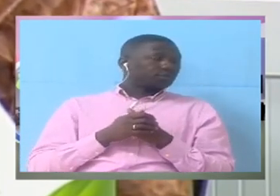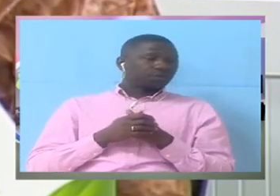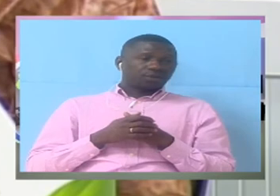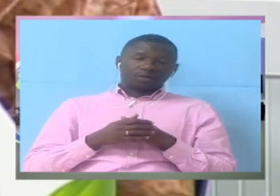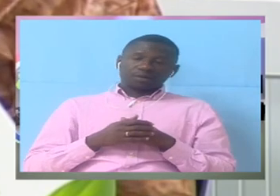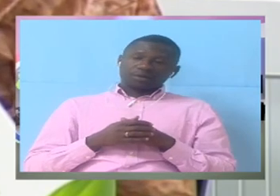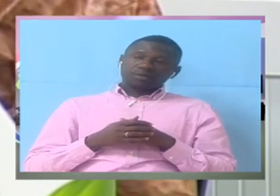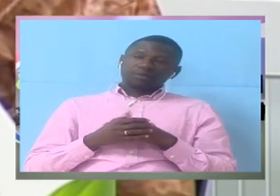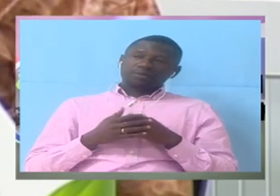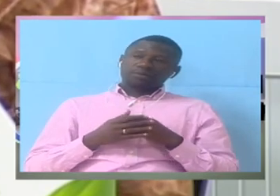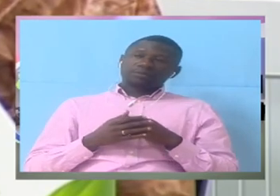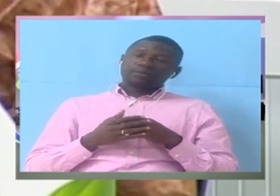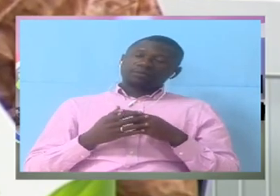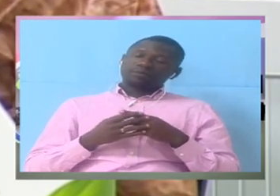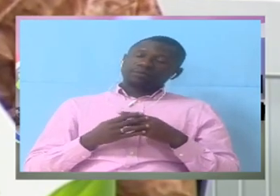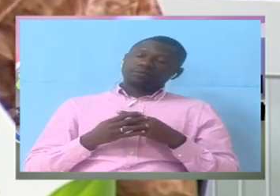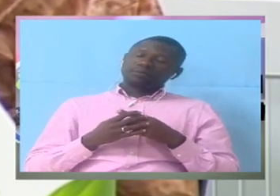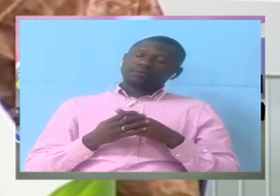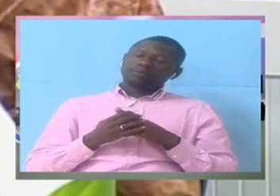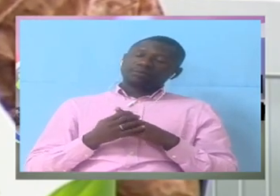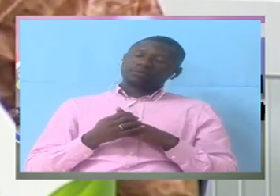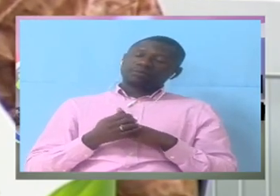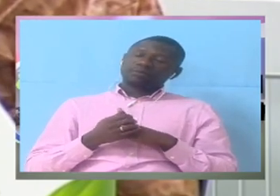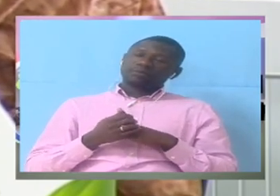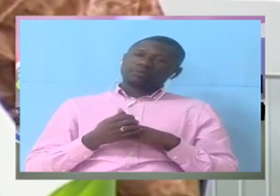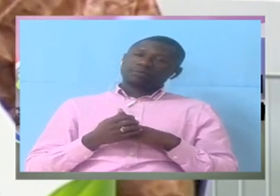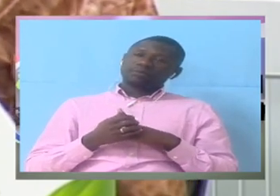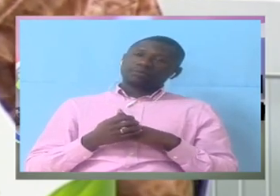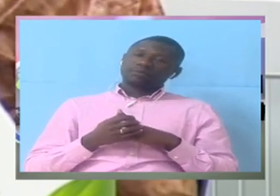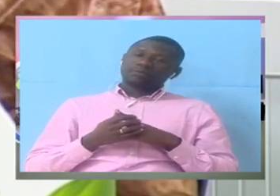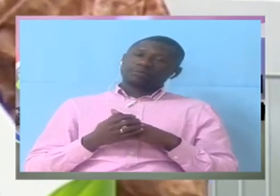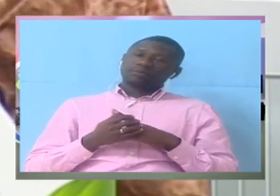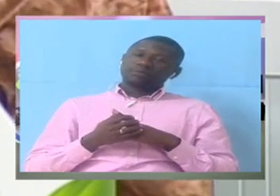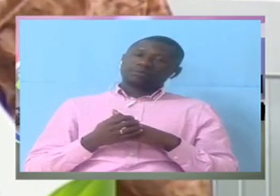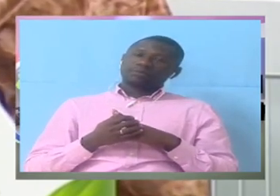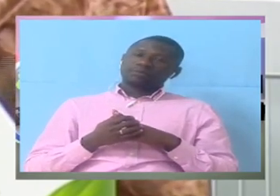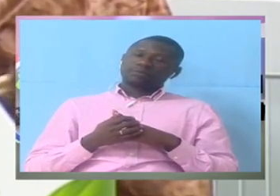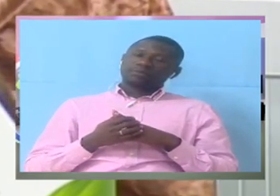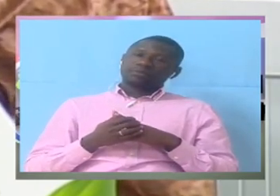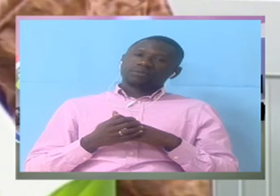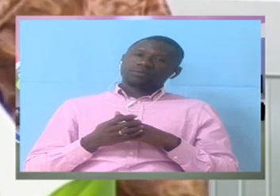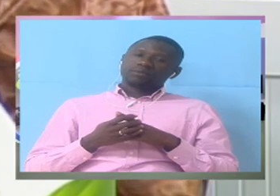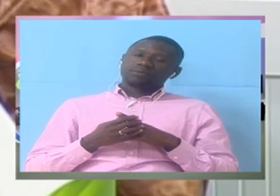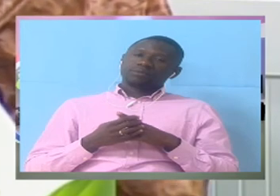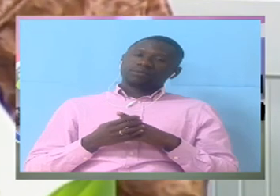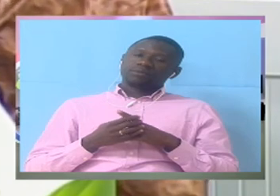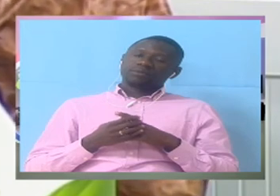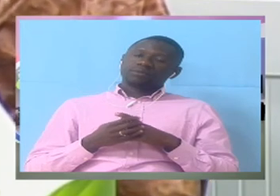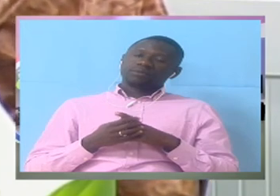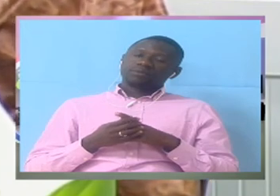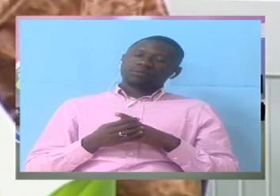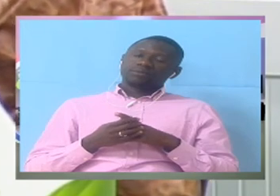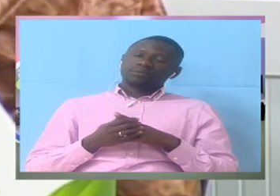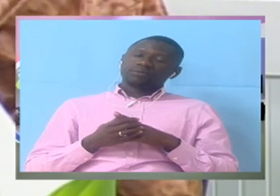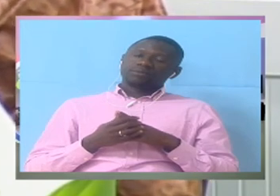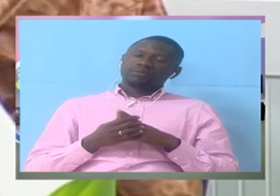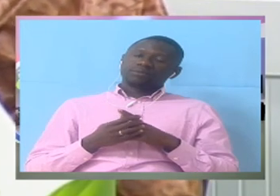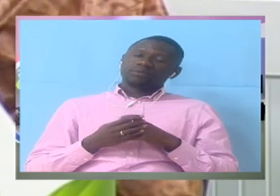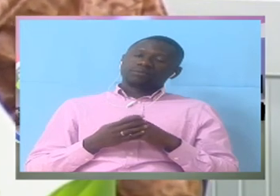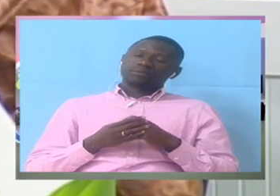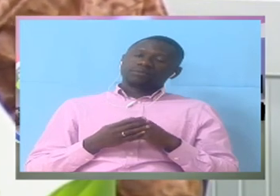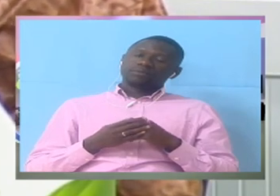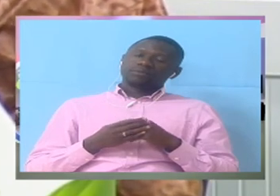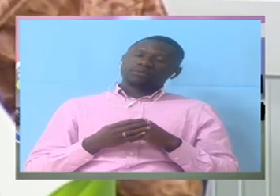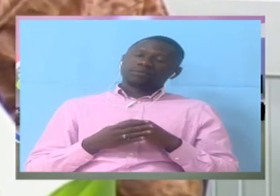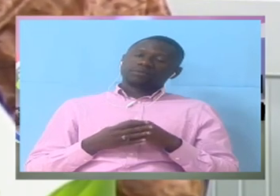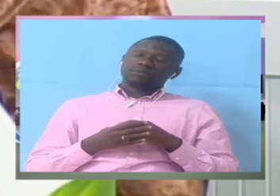truth. Man ku ko banko ko mota je meyalon ko ya soro be tala kito la kito e be be na da dole sangi sabaka je dole sangi nan ke Abu Rahman we sangi tan